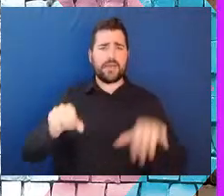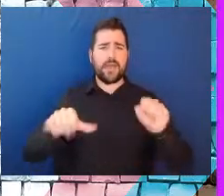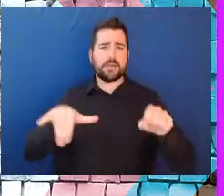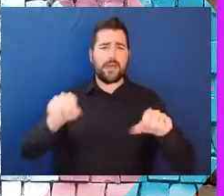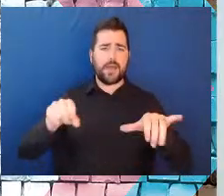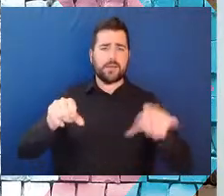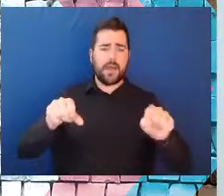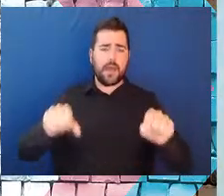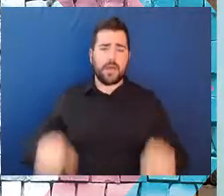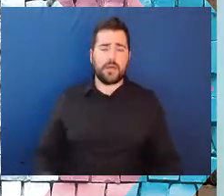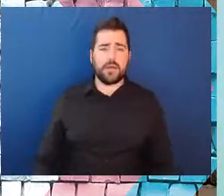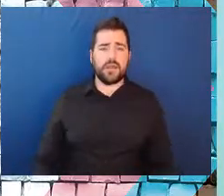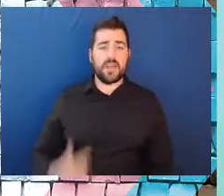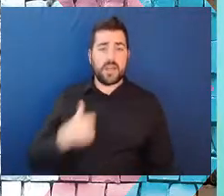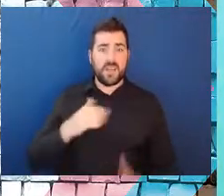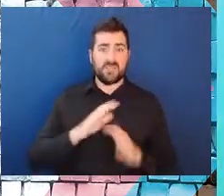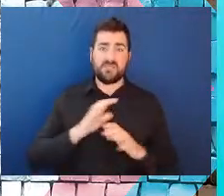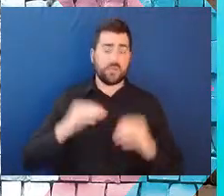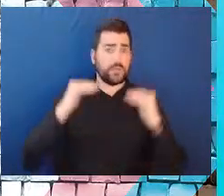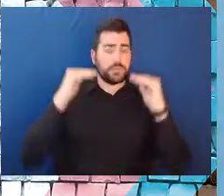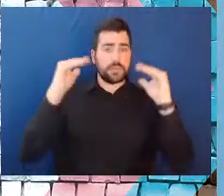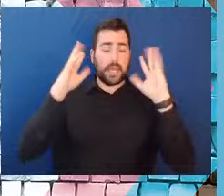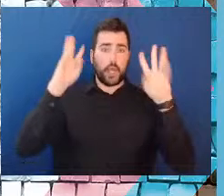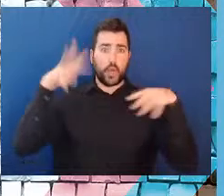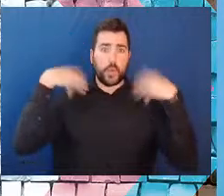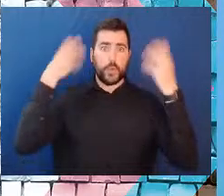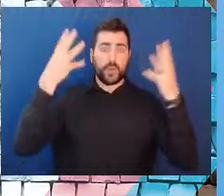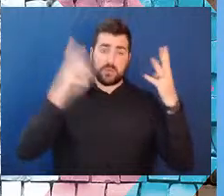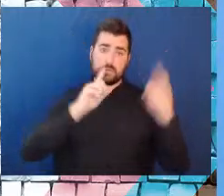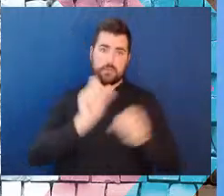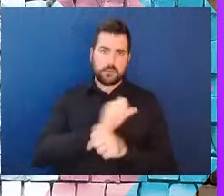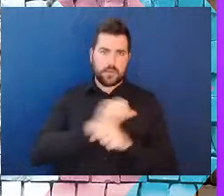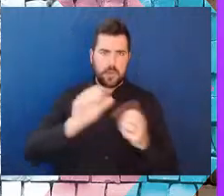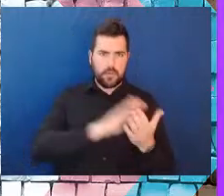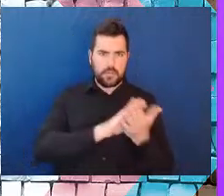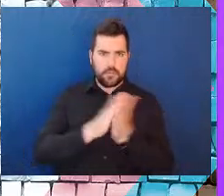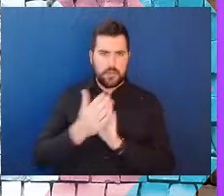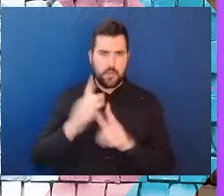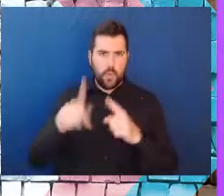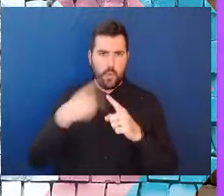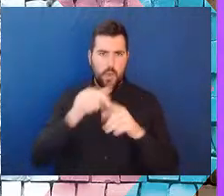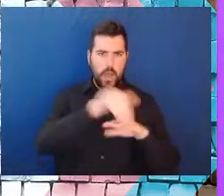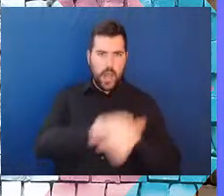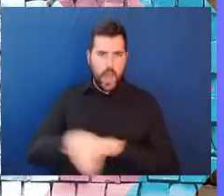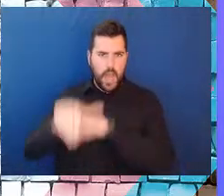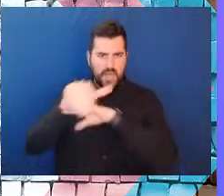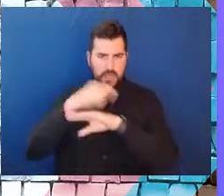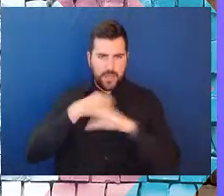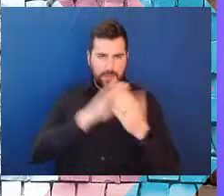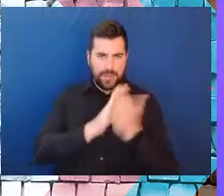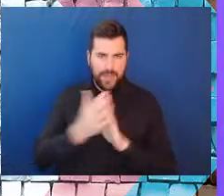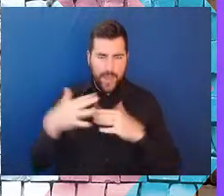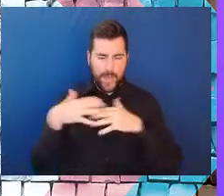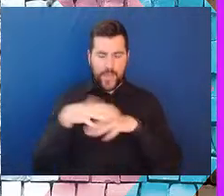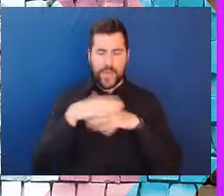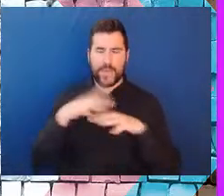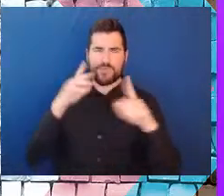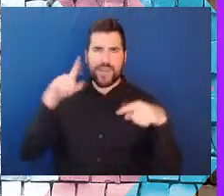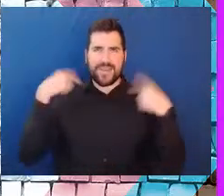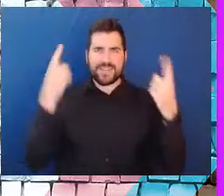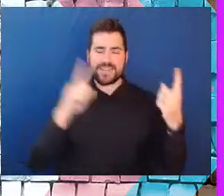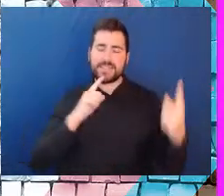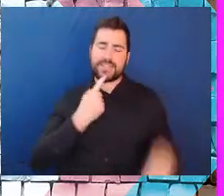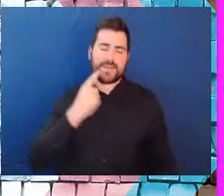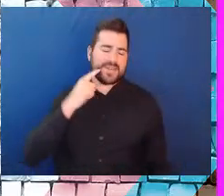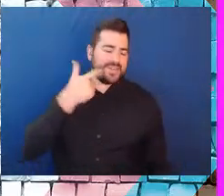yeah, yeah, yeah, yeah. I'm super psycho, make you crazy when I turn the lights low. Sour candy, yeah,